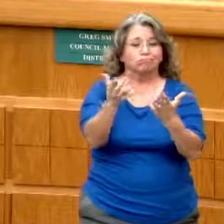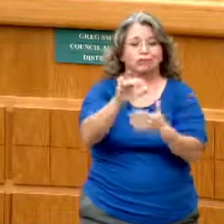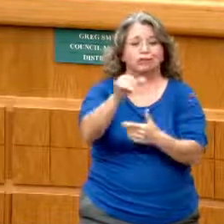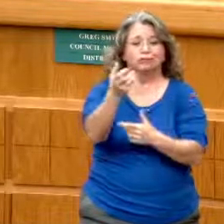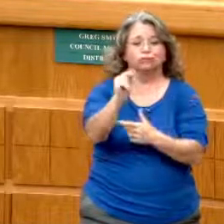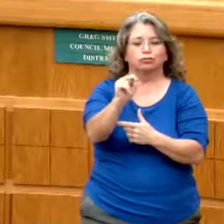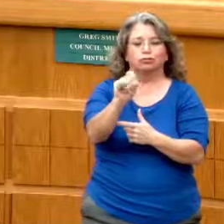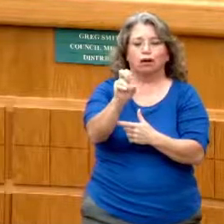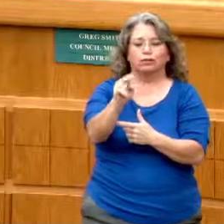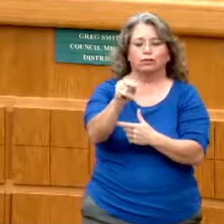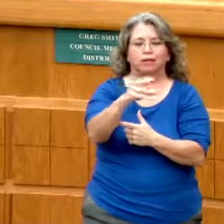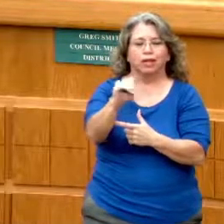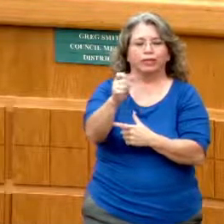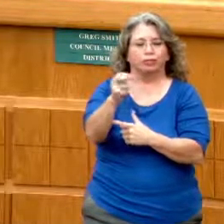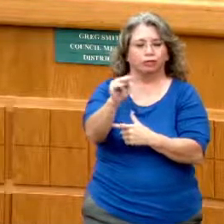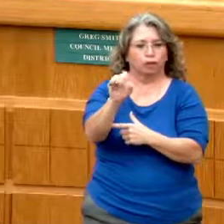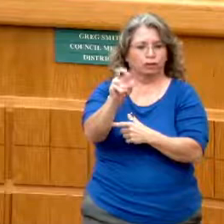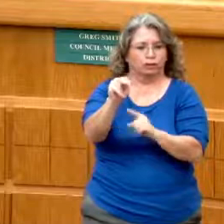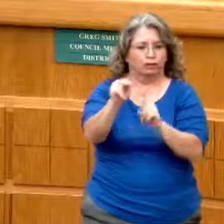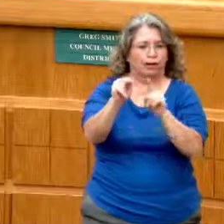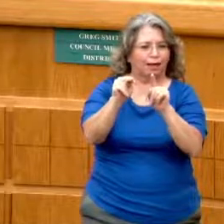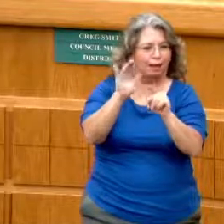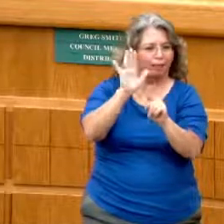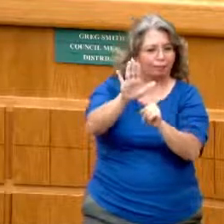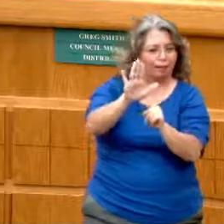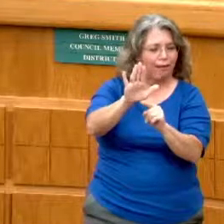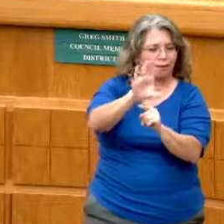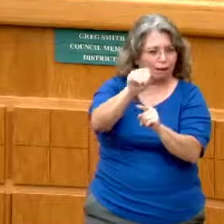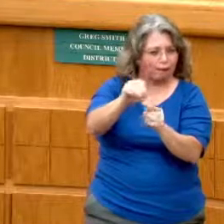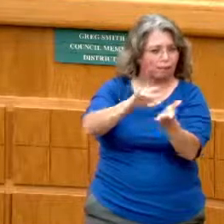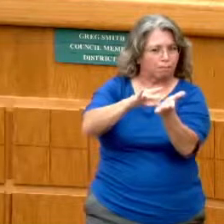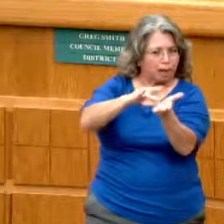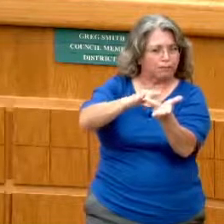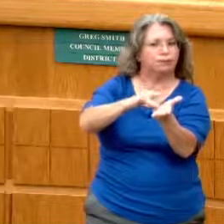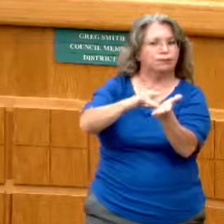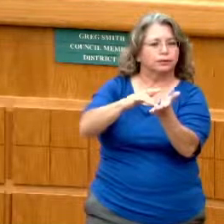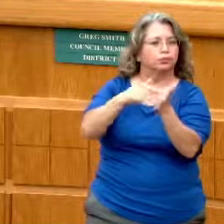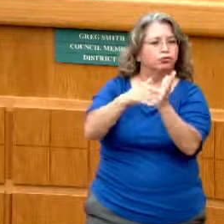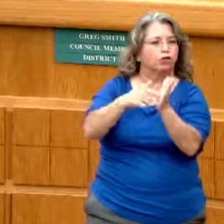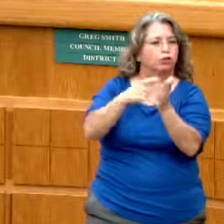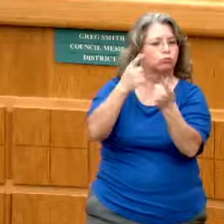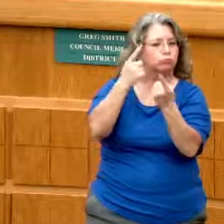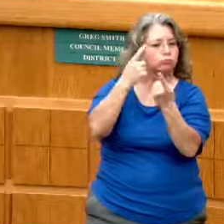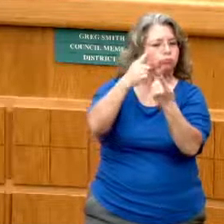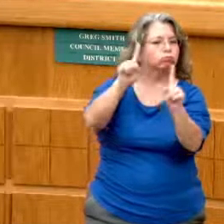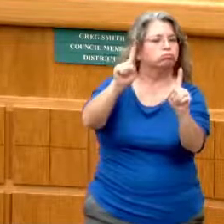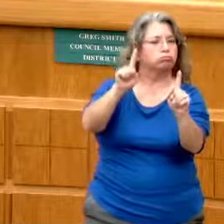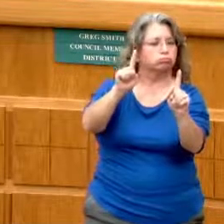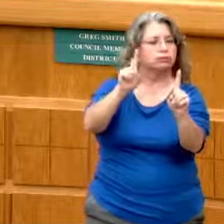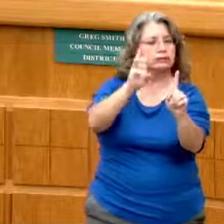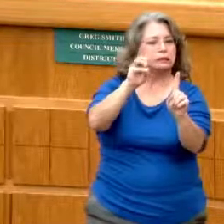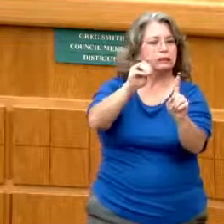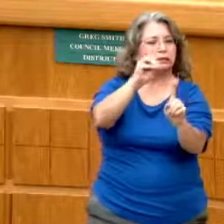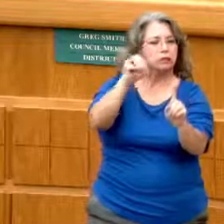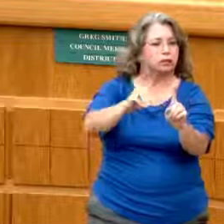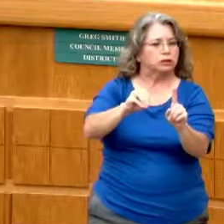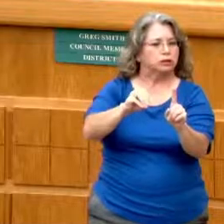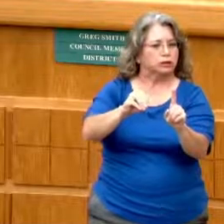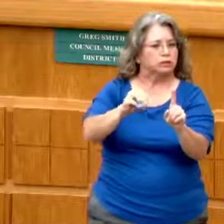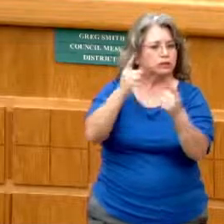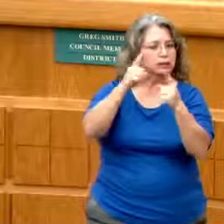than 66% efficacy in their trials, which qualifies them to review under an emergency